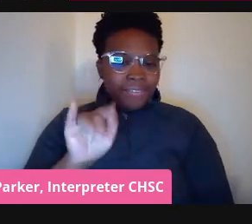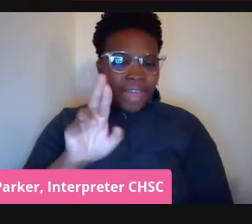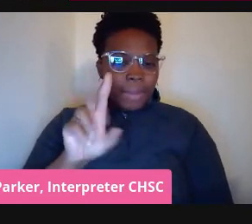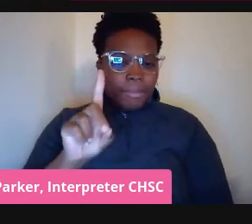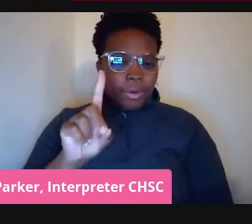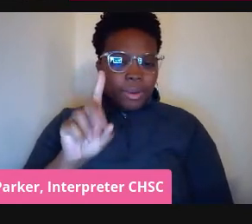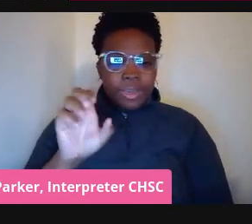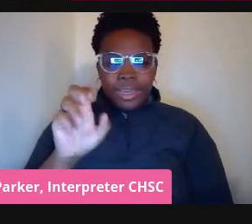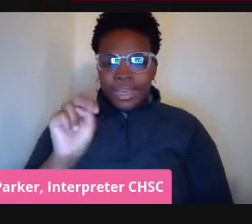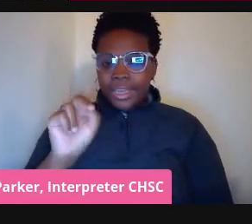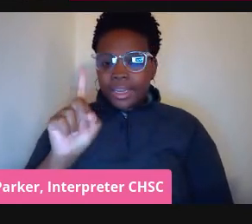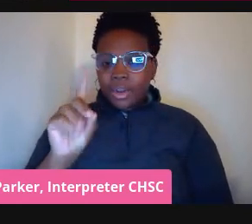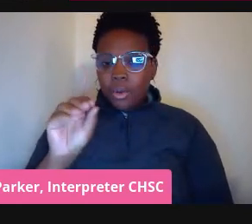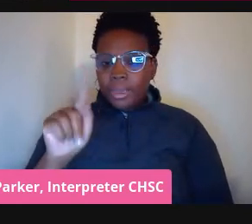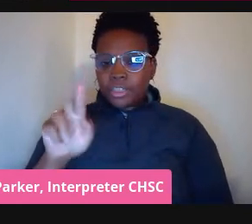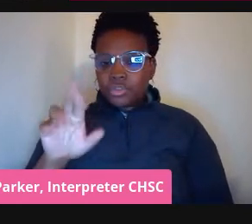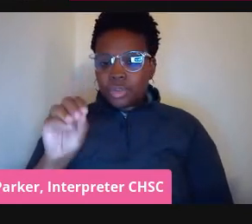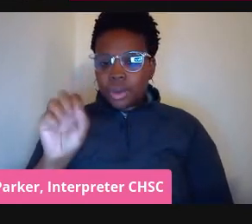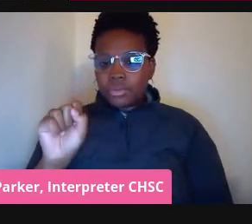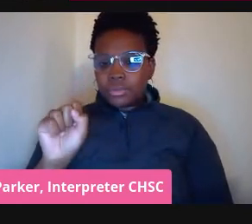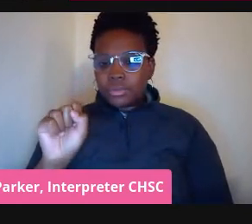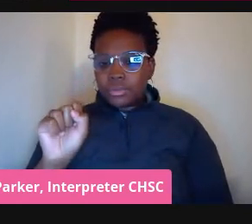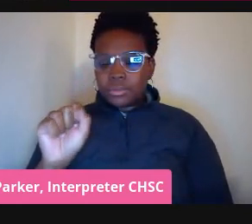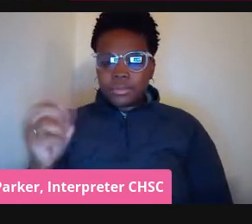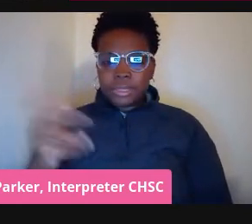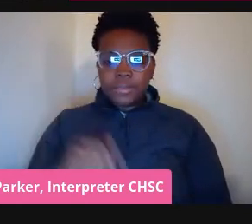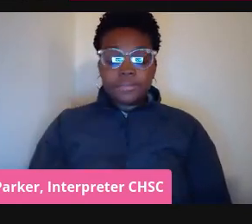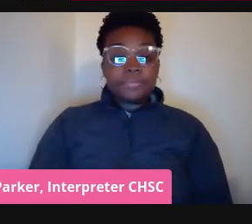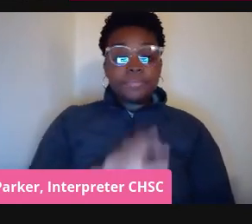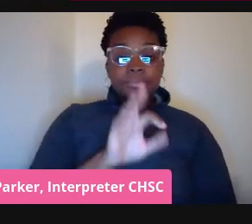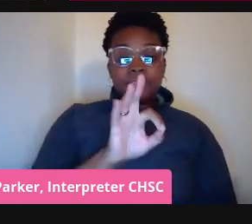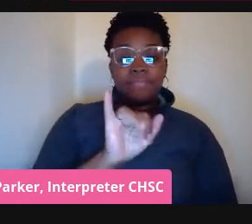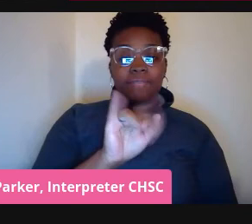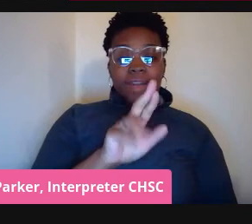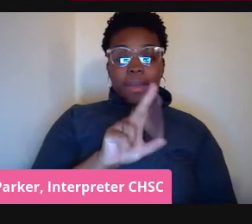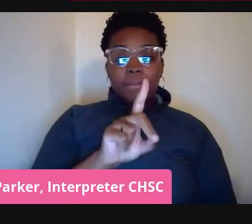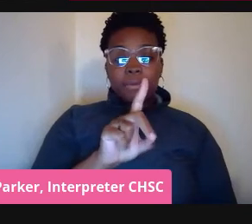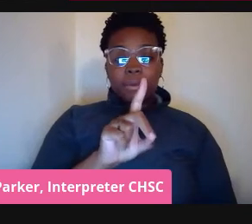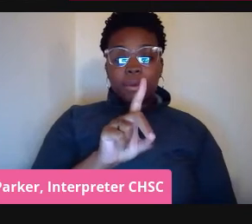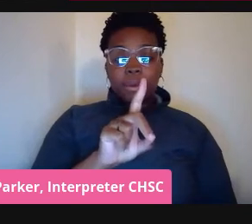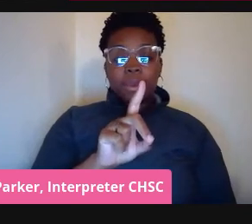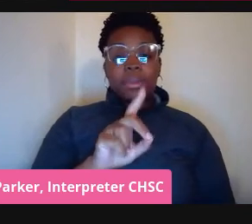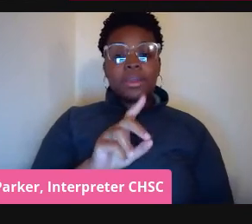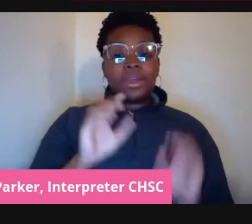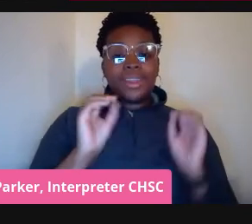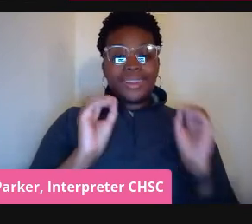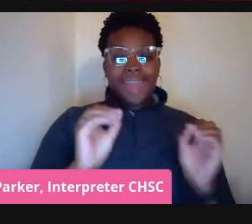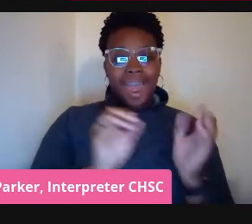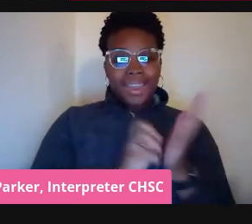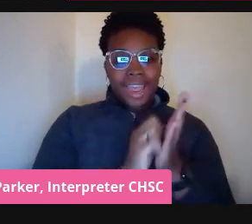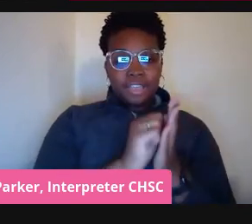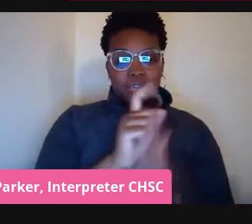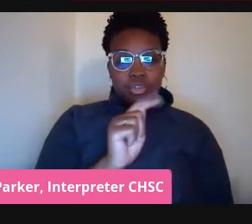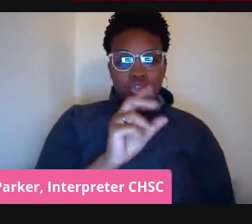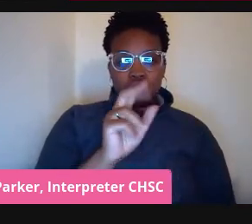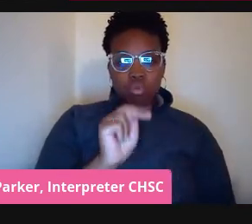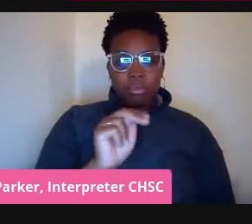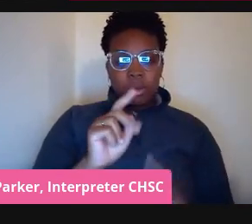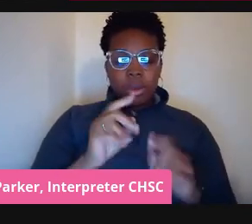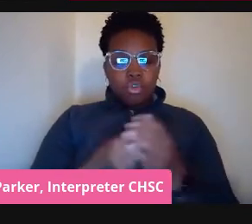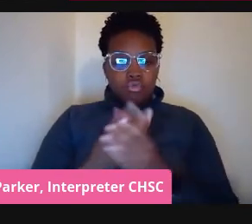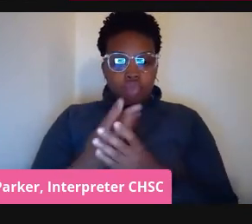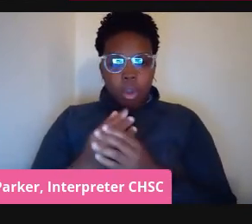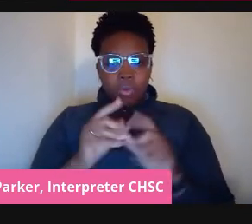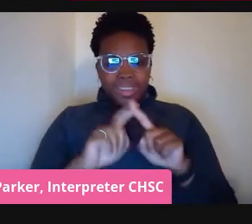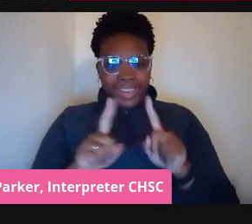endometriosis are. Absolutely. Uterine fibroid tumors are benign tumor growths that grow in several places of the uterus, or I should